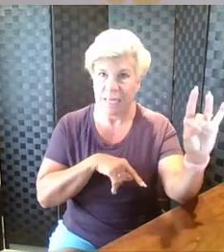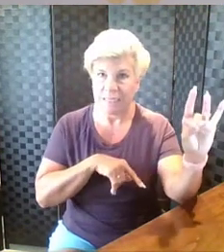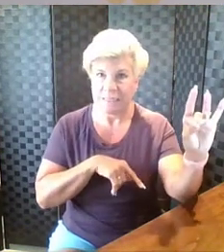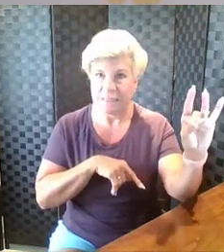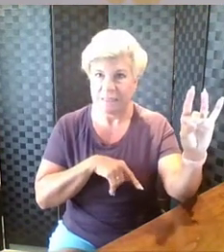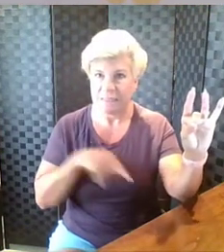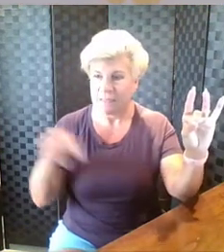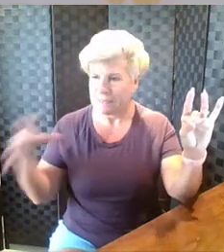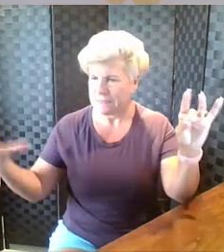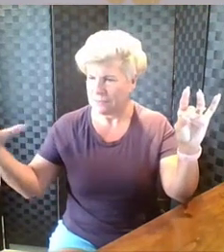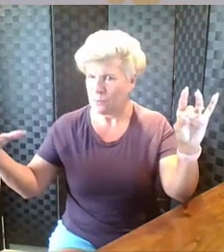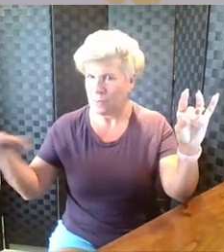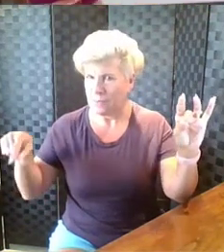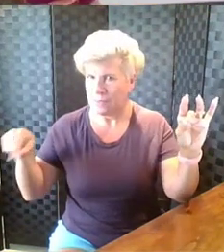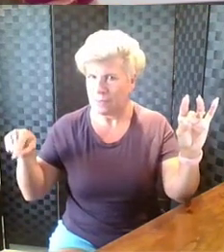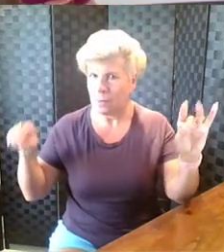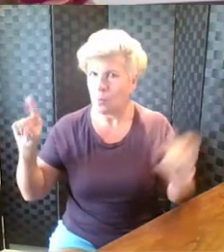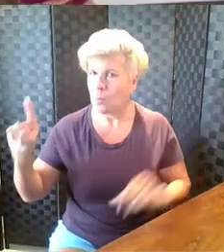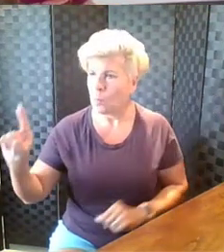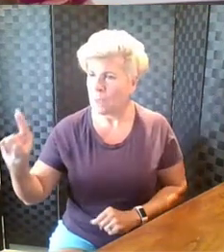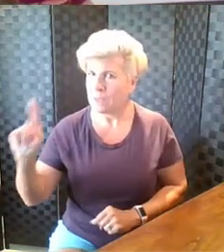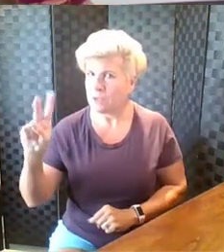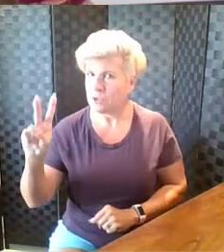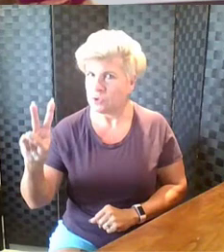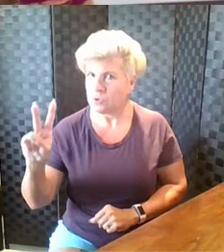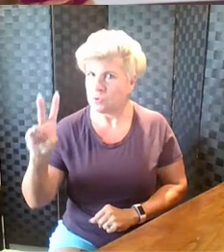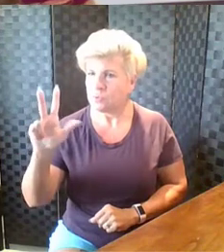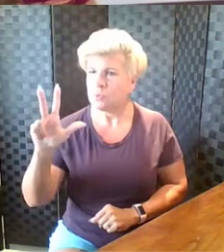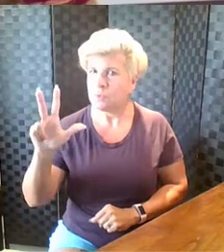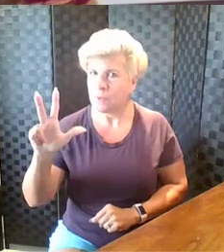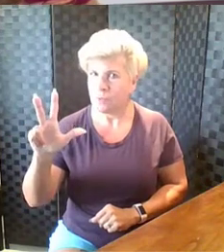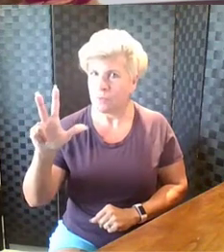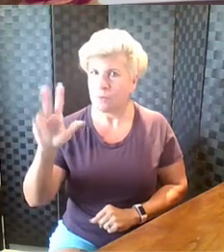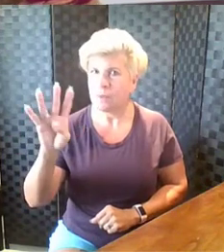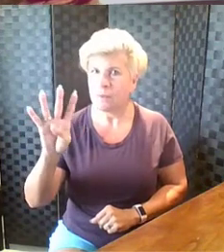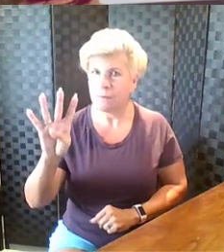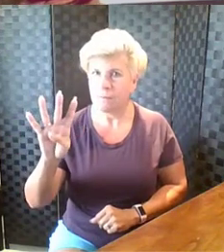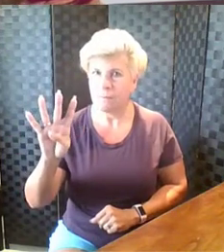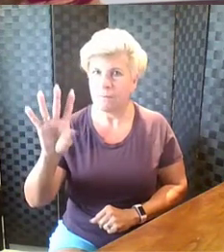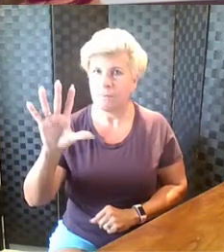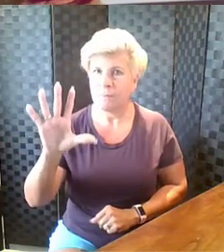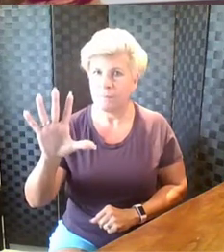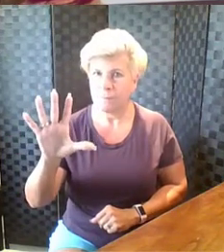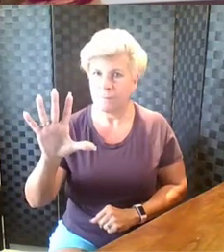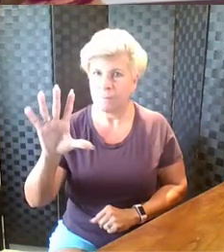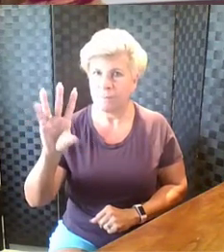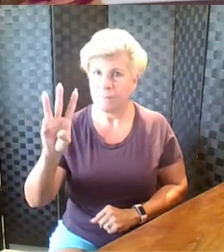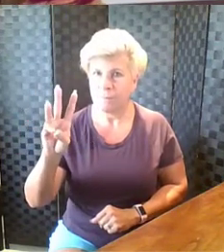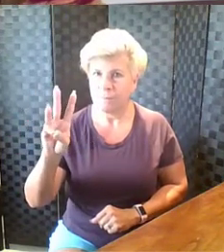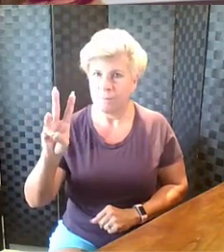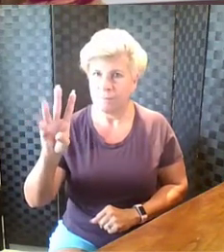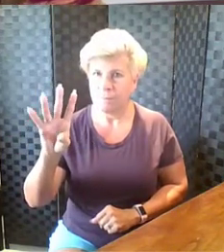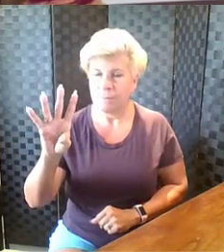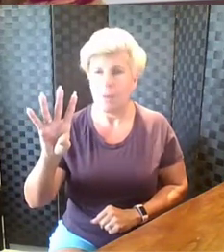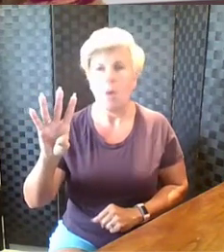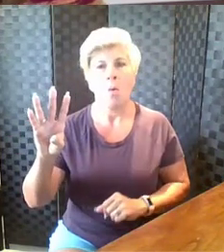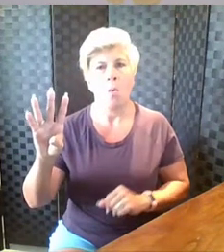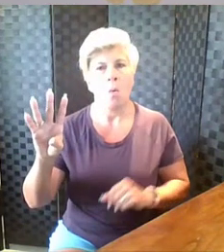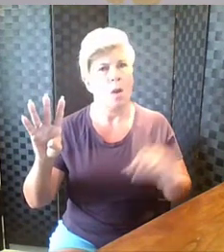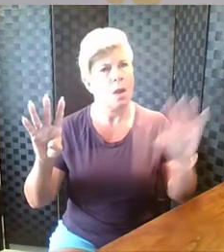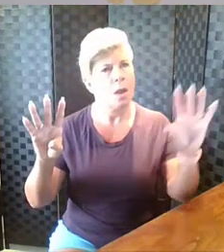group. Let's count the second group. 1, 2, 3, 4, 5,